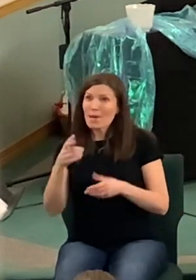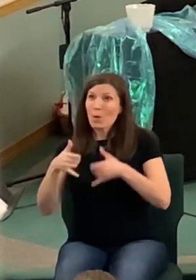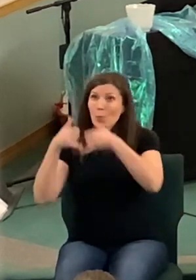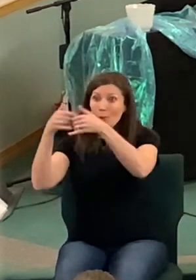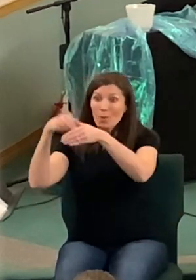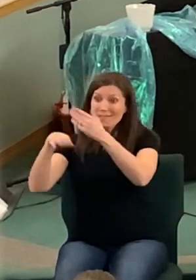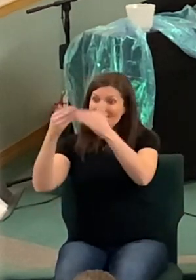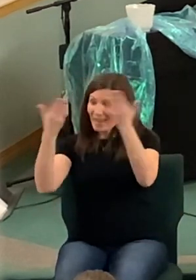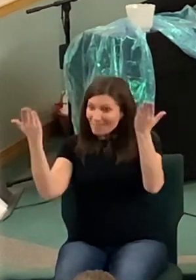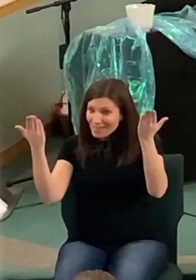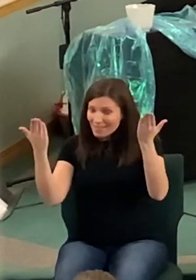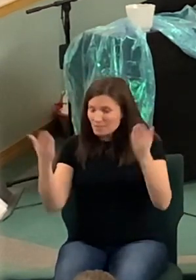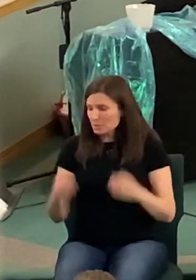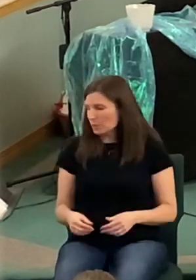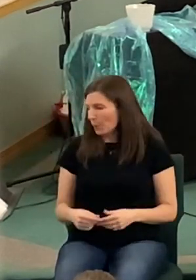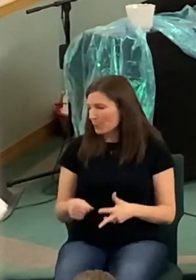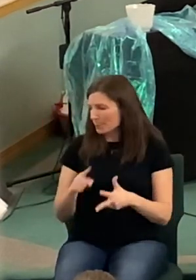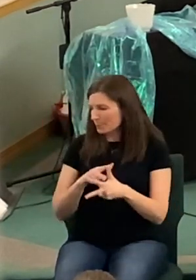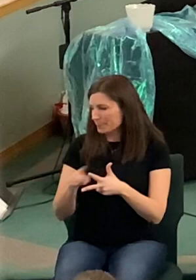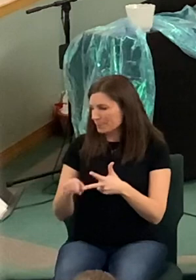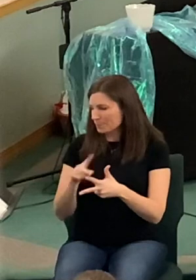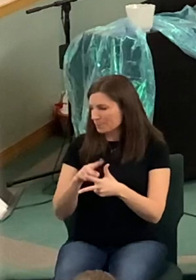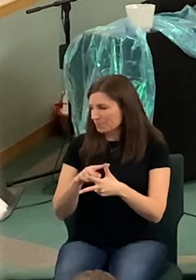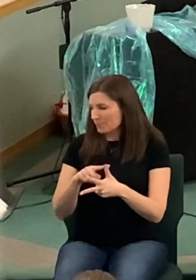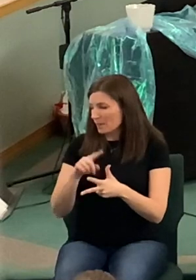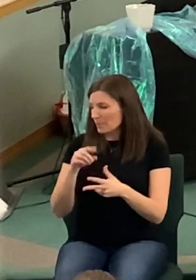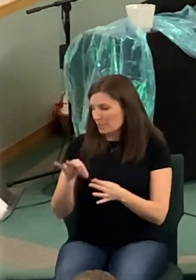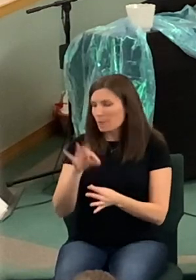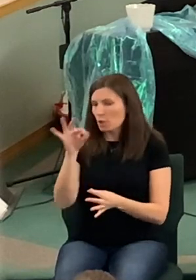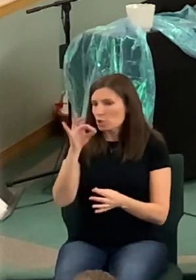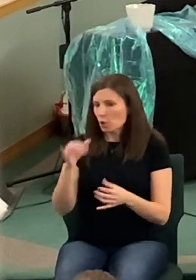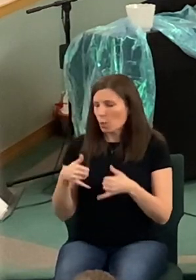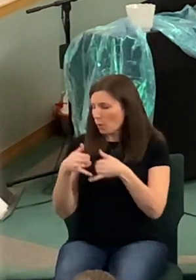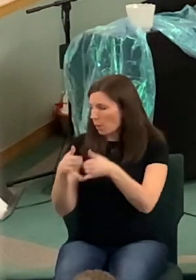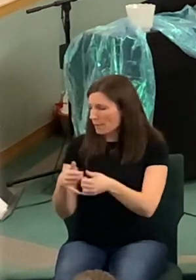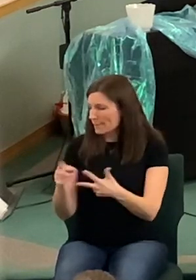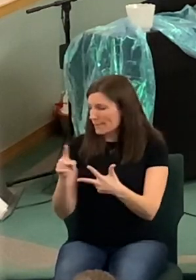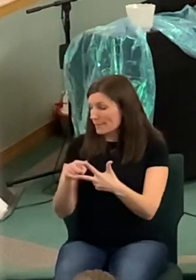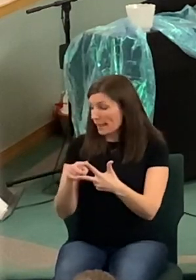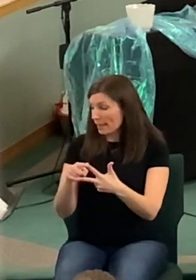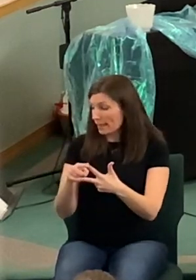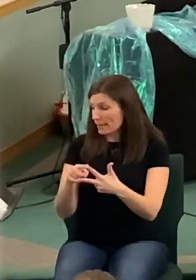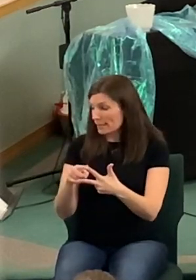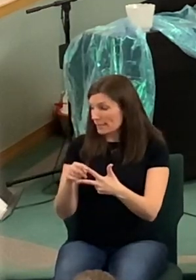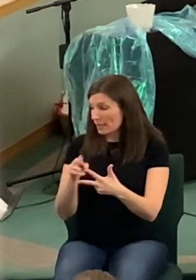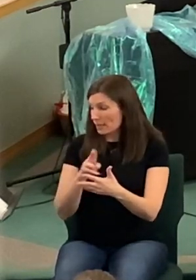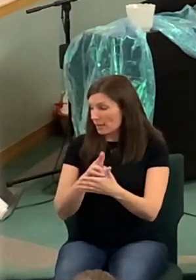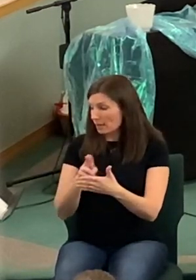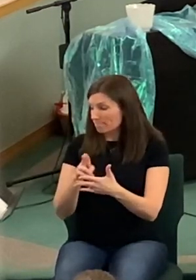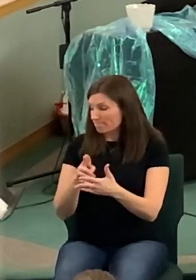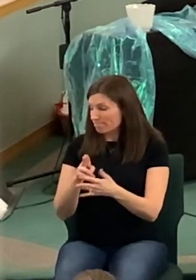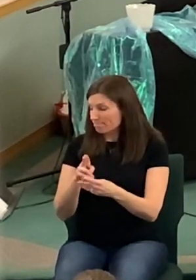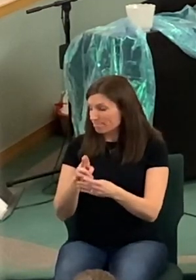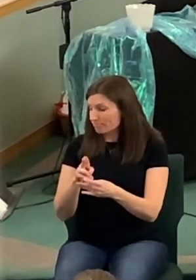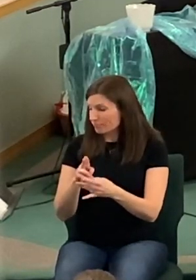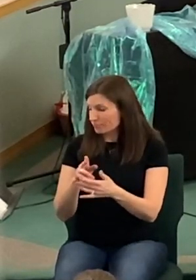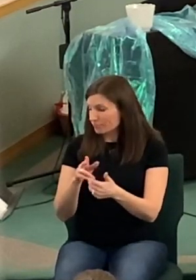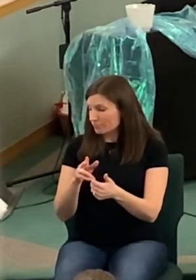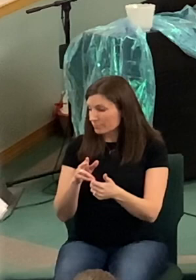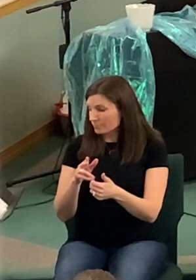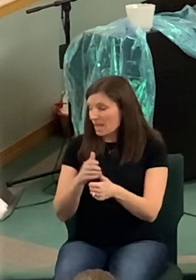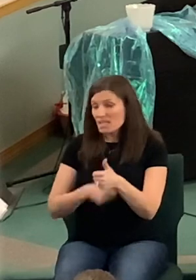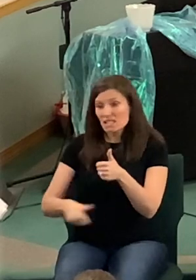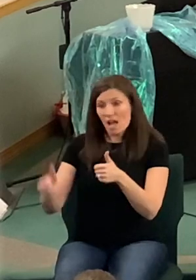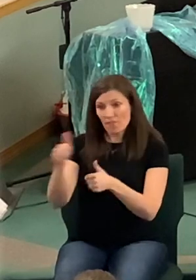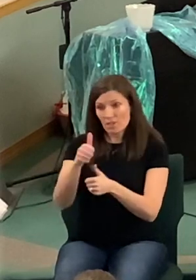that's the first motive for service, our spiritual rewards. The second is the sovereignty of the Lord. There in the middle of